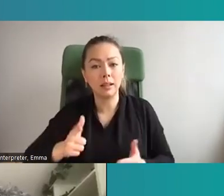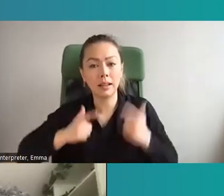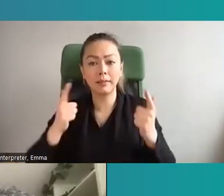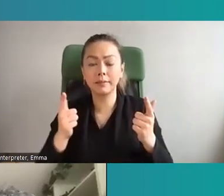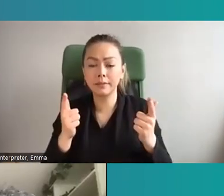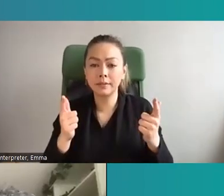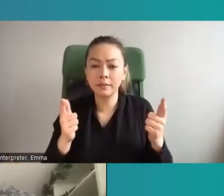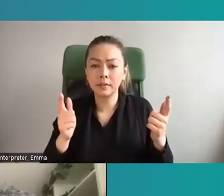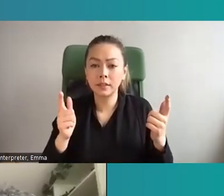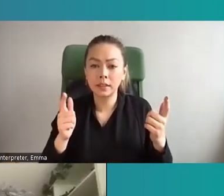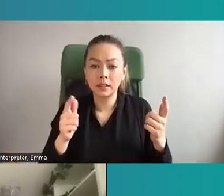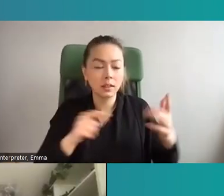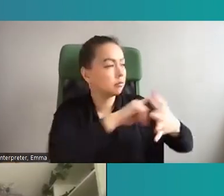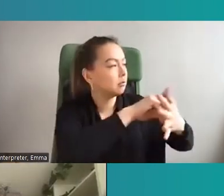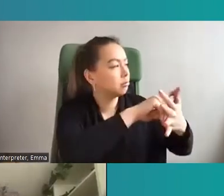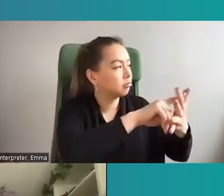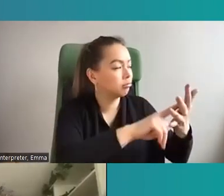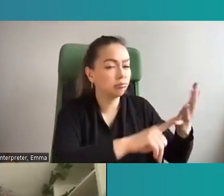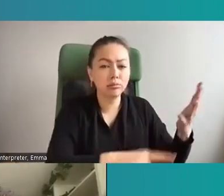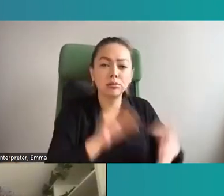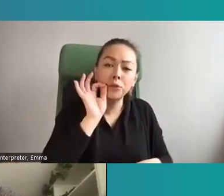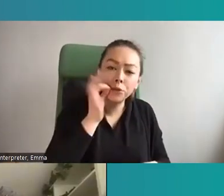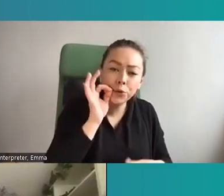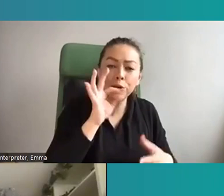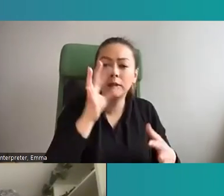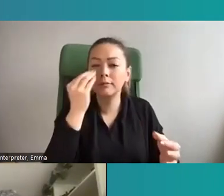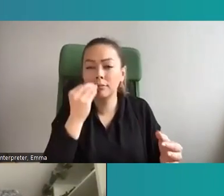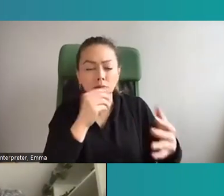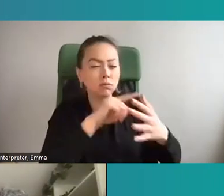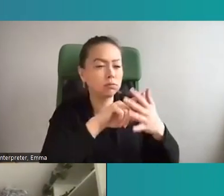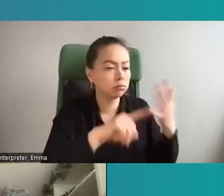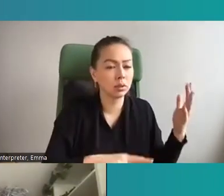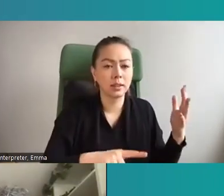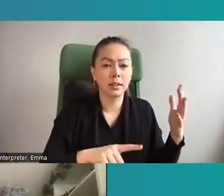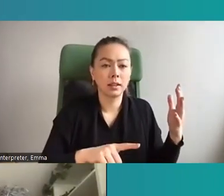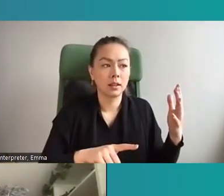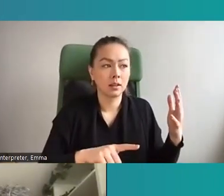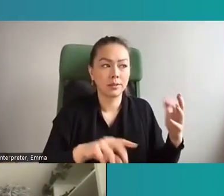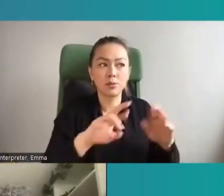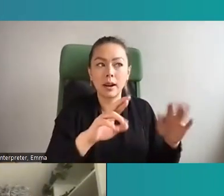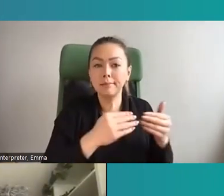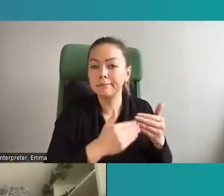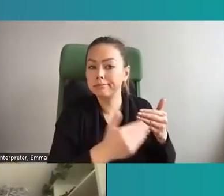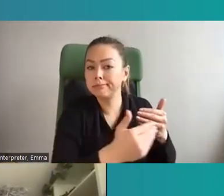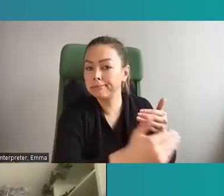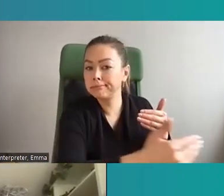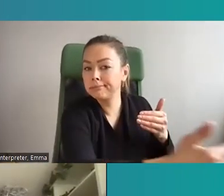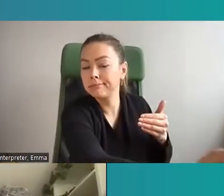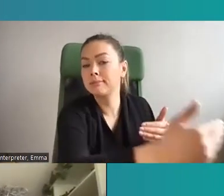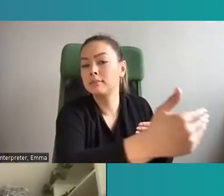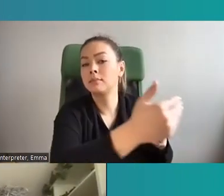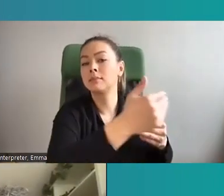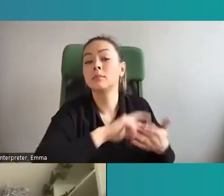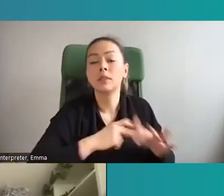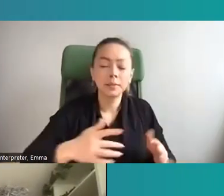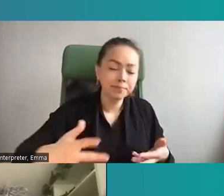have all of these fruits that are coming in this direction. And so we take them home and we make our strawberries,